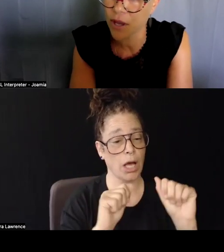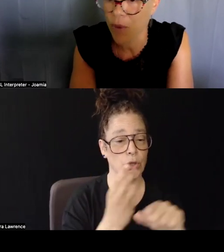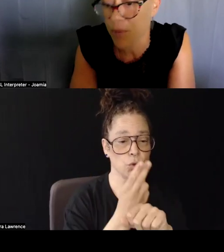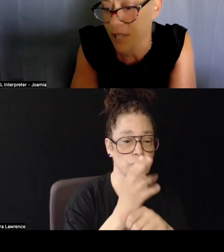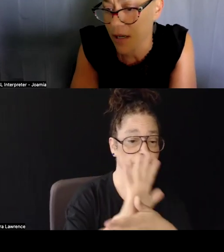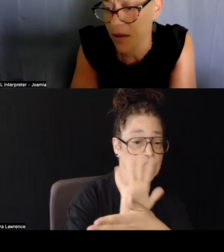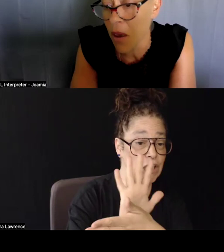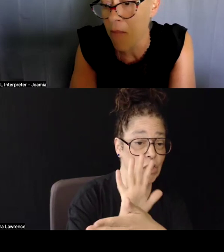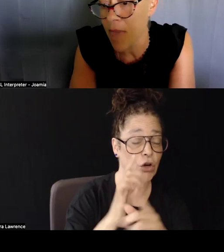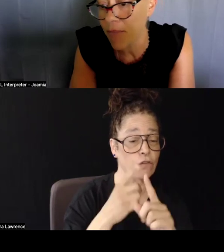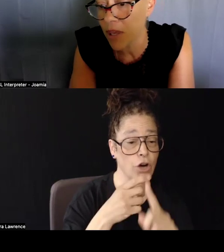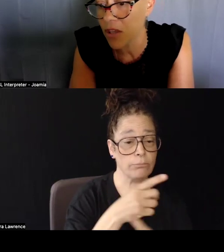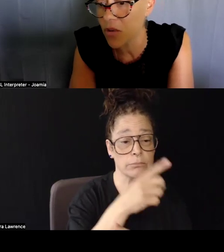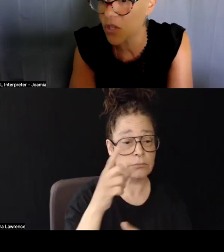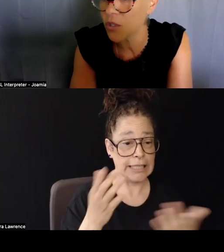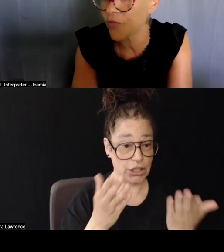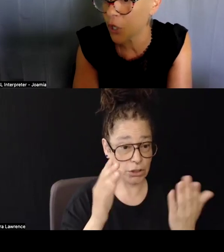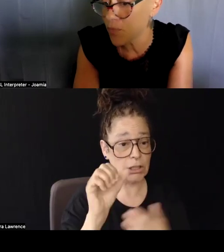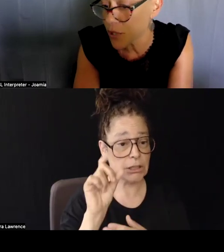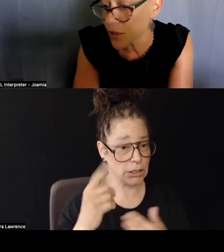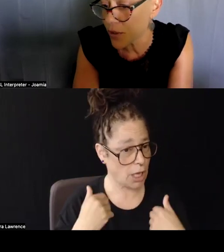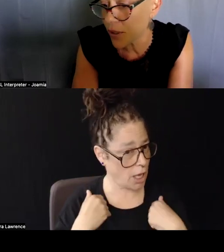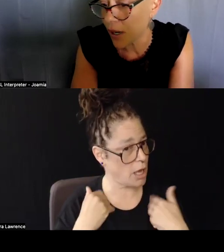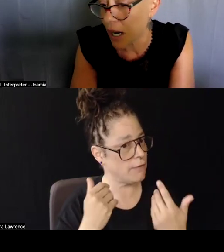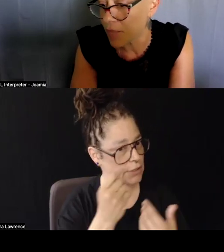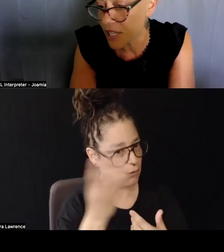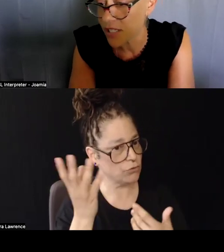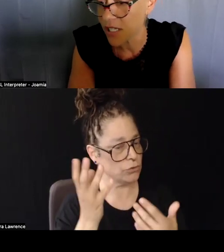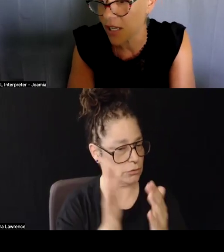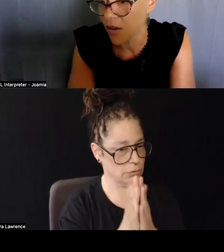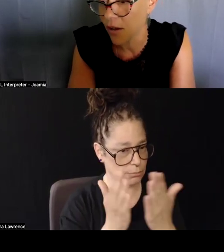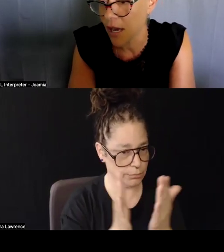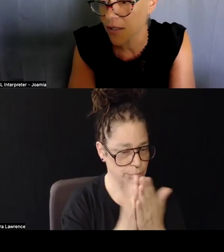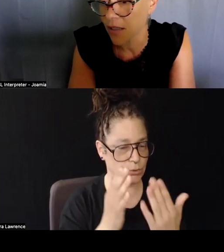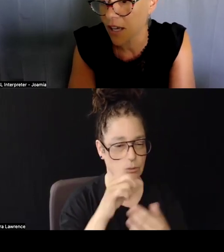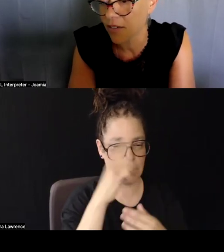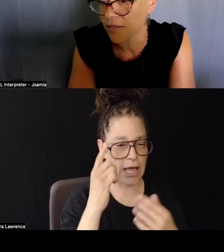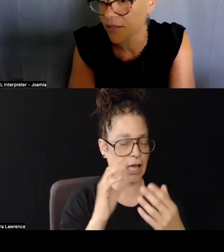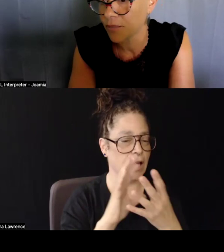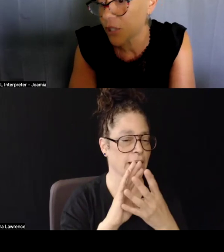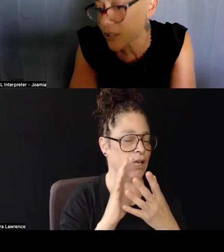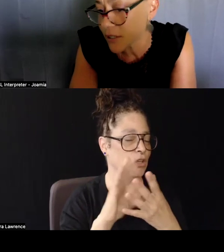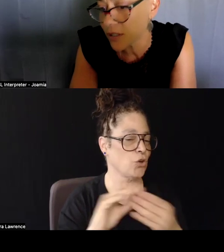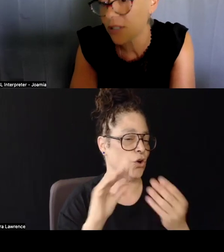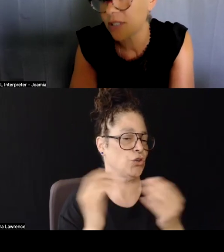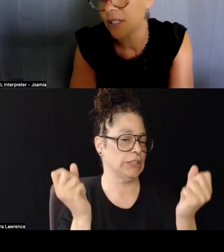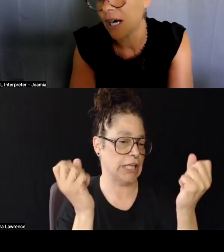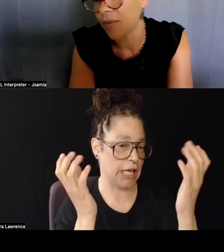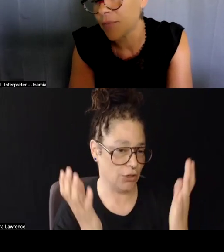teachers that are represented. Maybe you can use films. CSD has a lot of